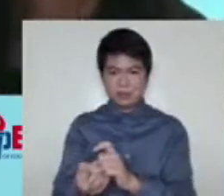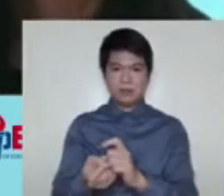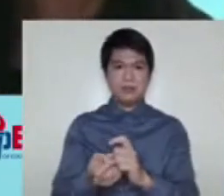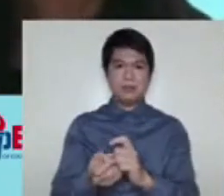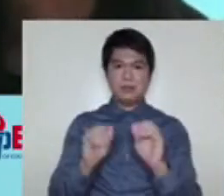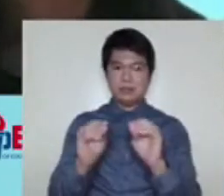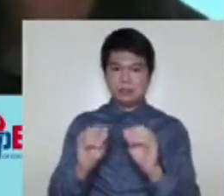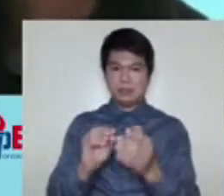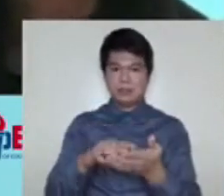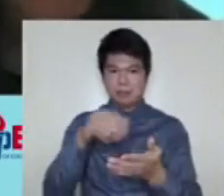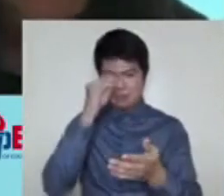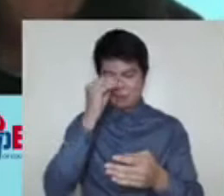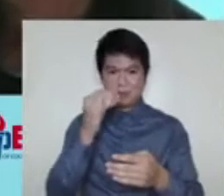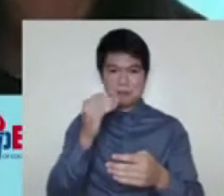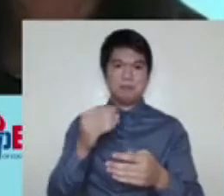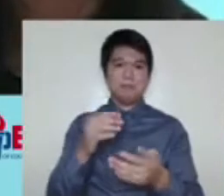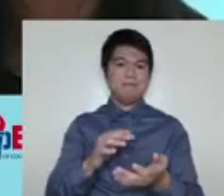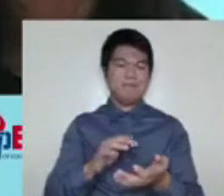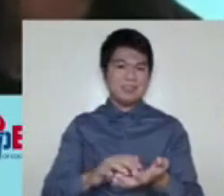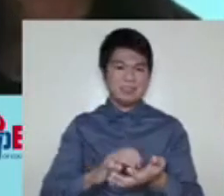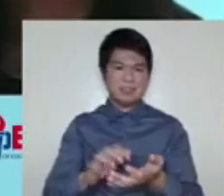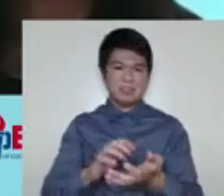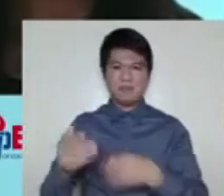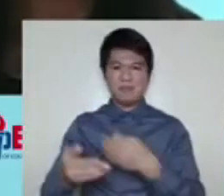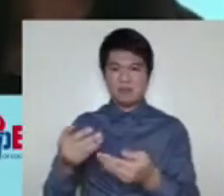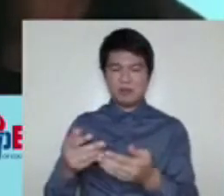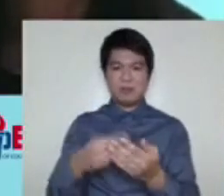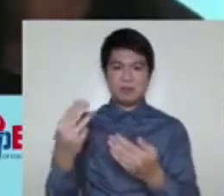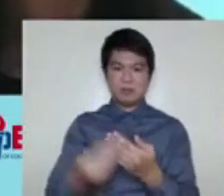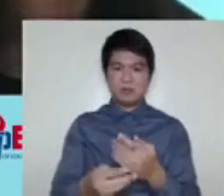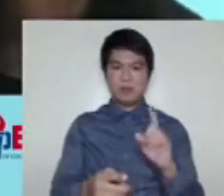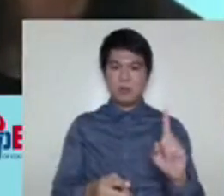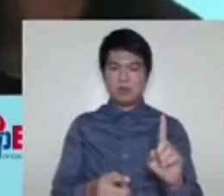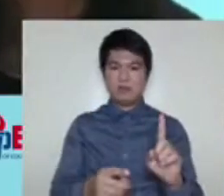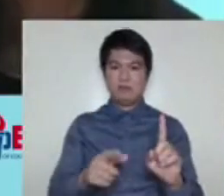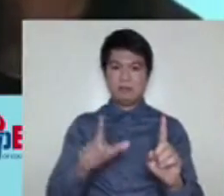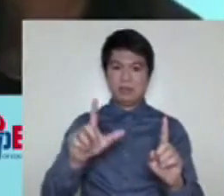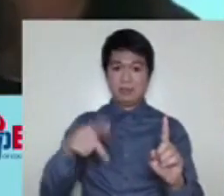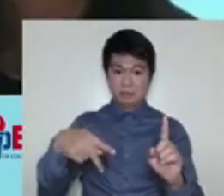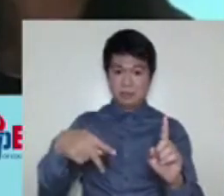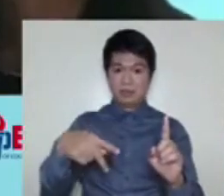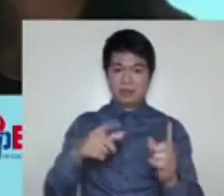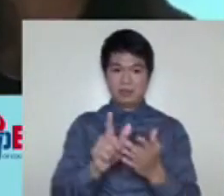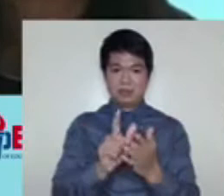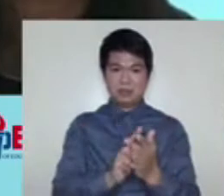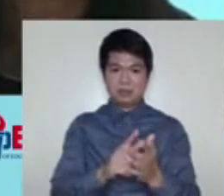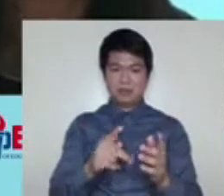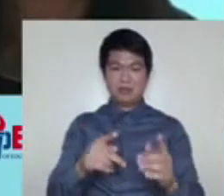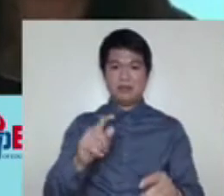programs. The MOV for this objective is one lesson plan or a lesson script for TV or